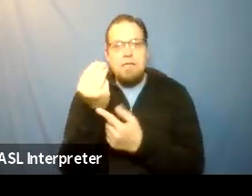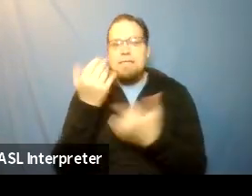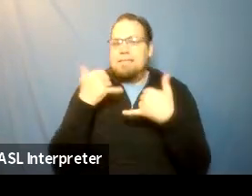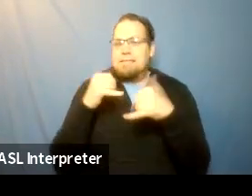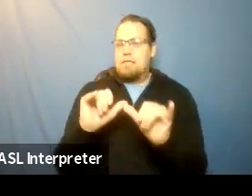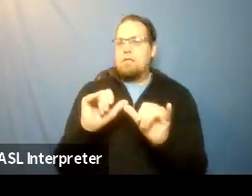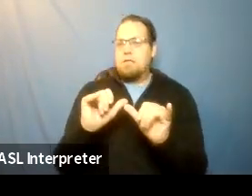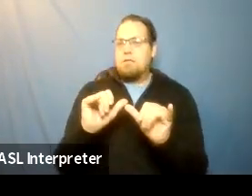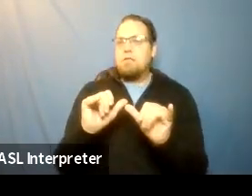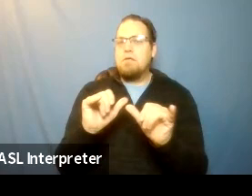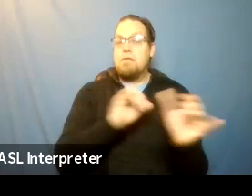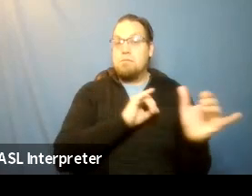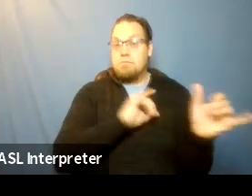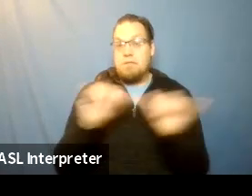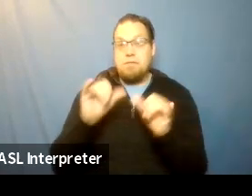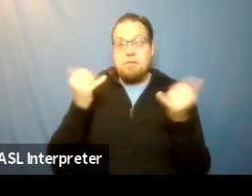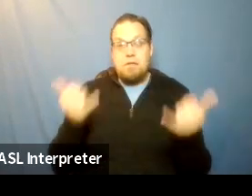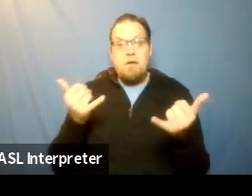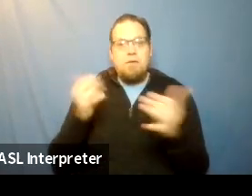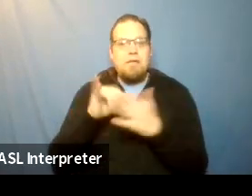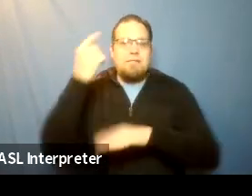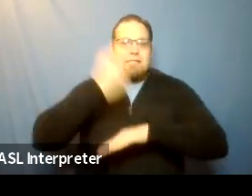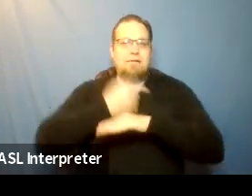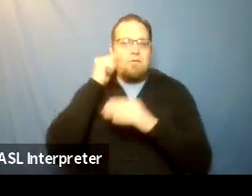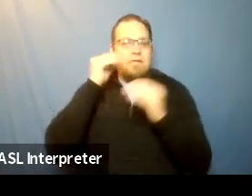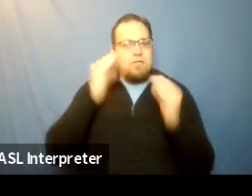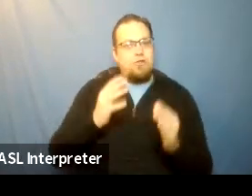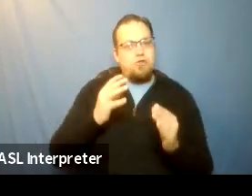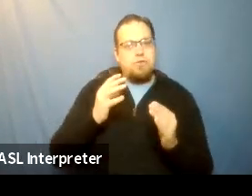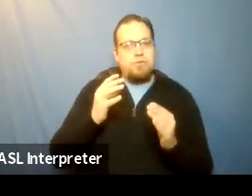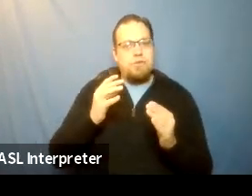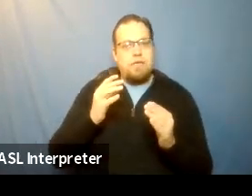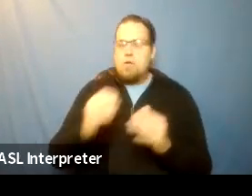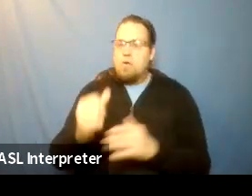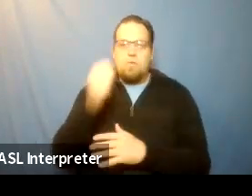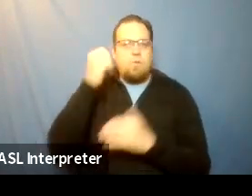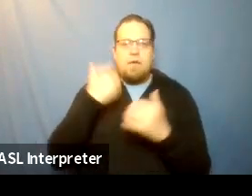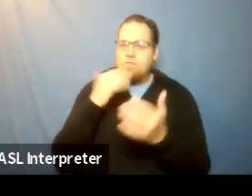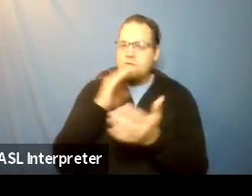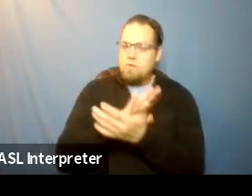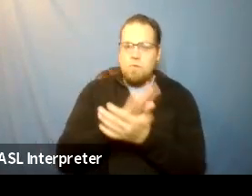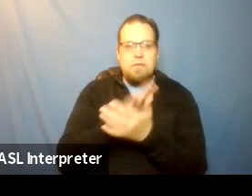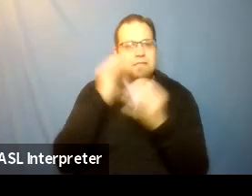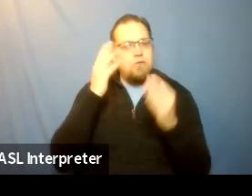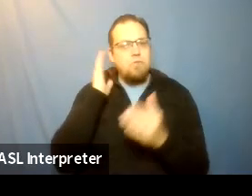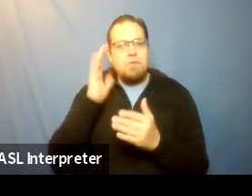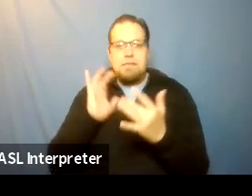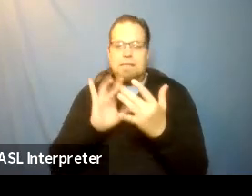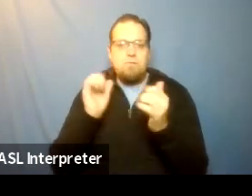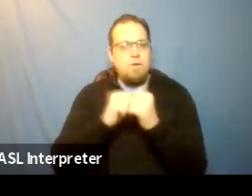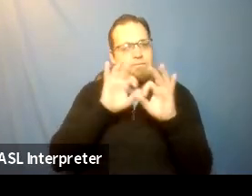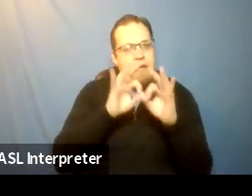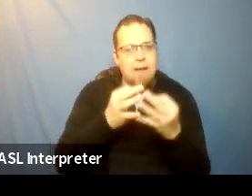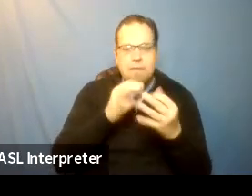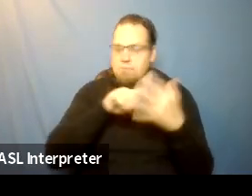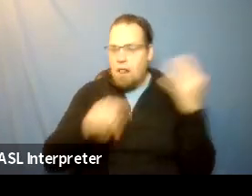still as they are now. That's a day for teachers where you would not have school. Teachers will be connecting with families.